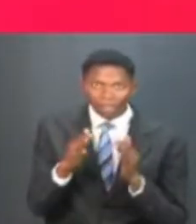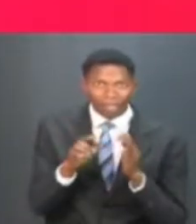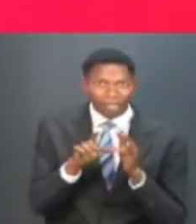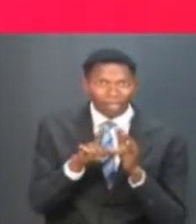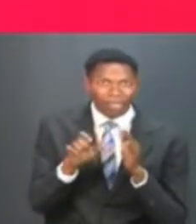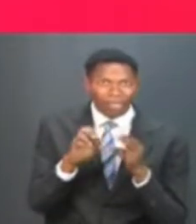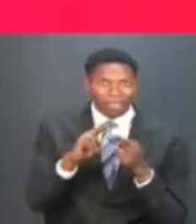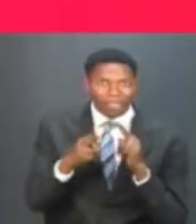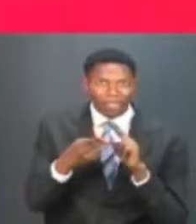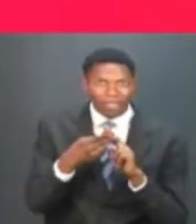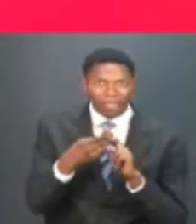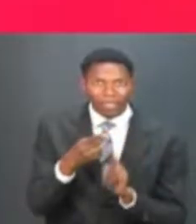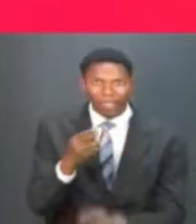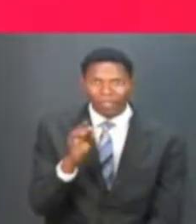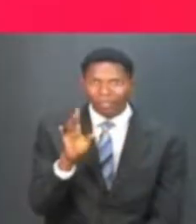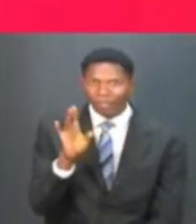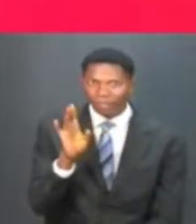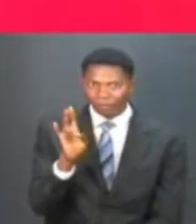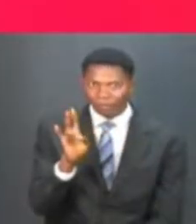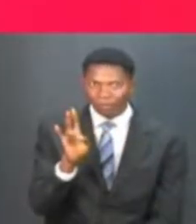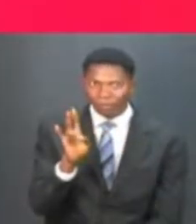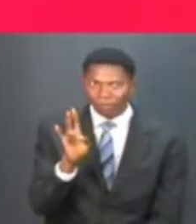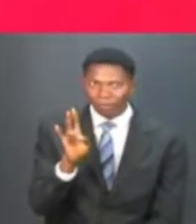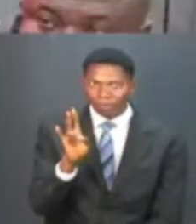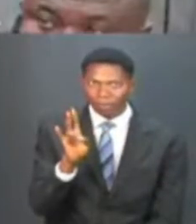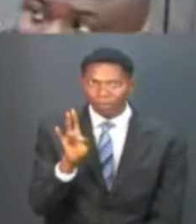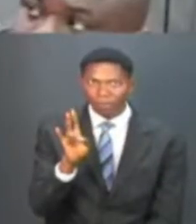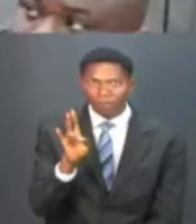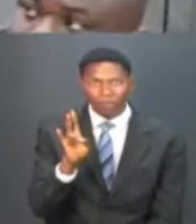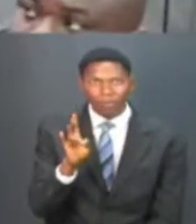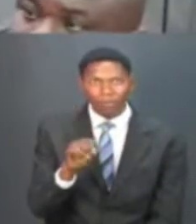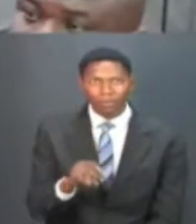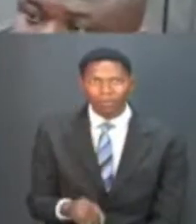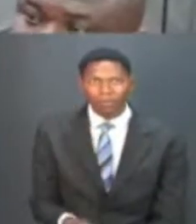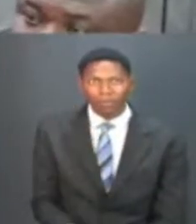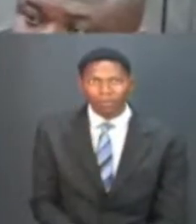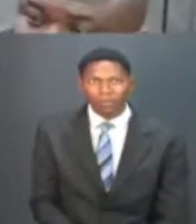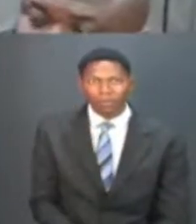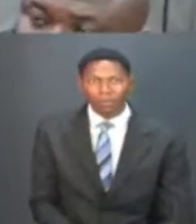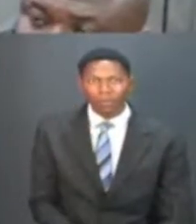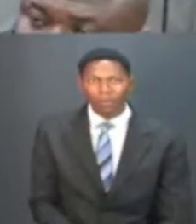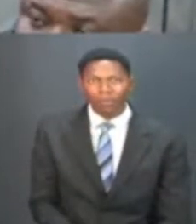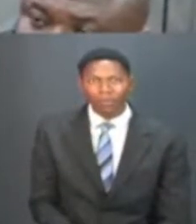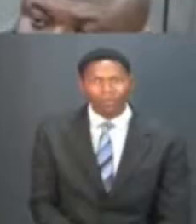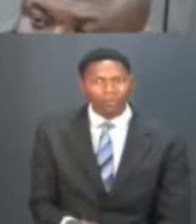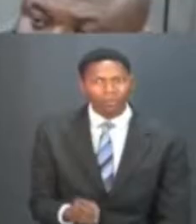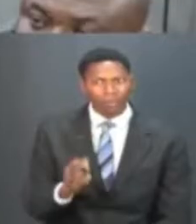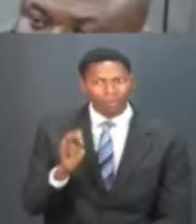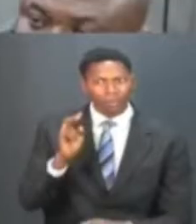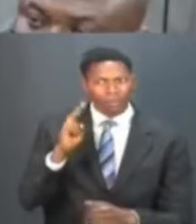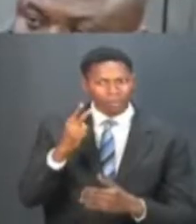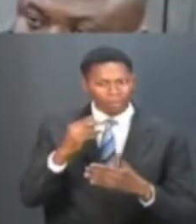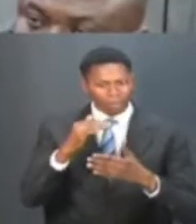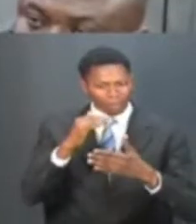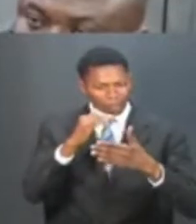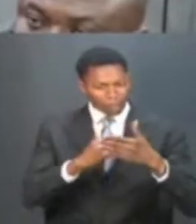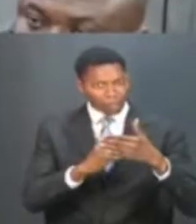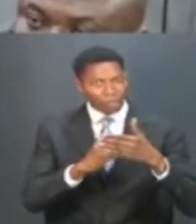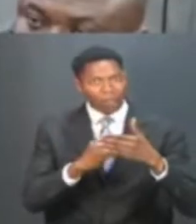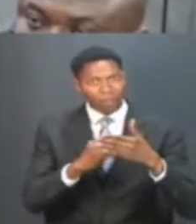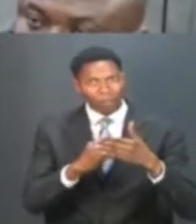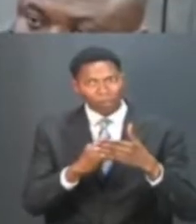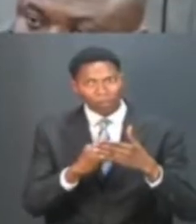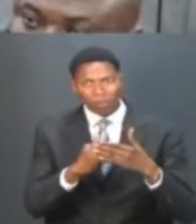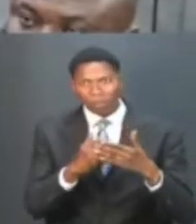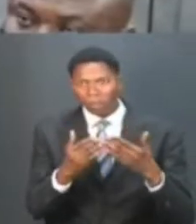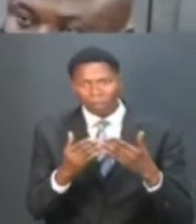7. The second line, or if I may